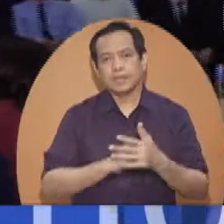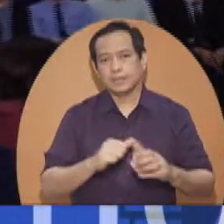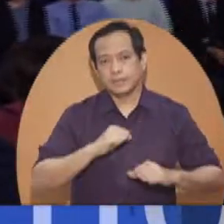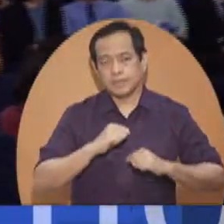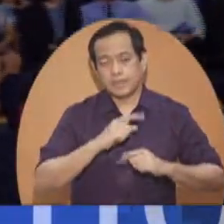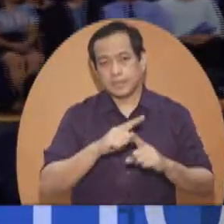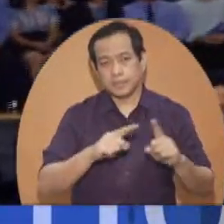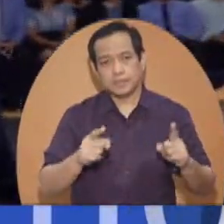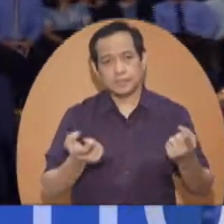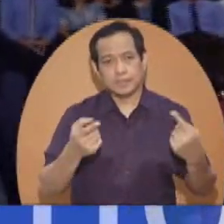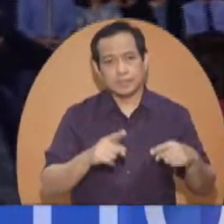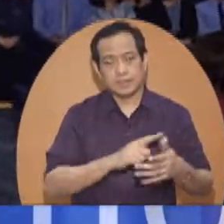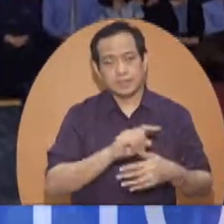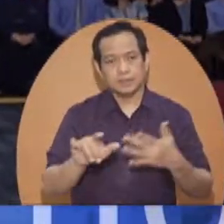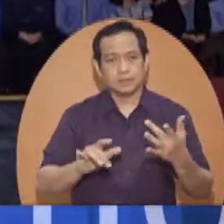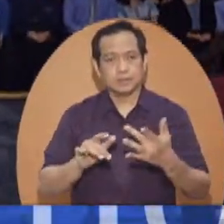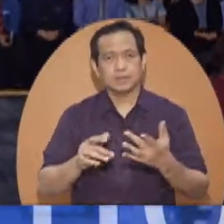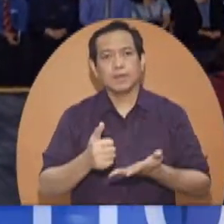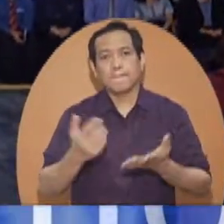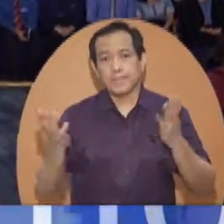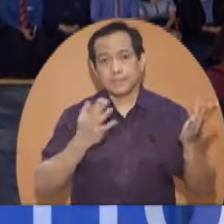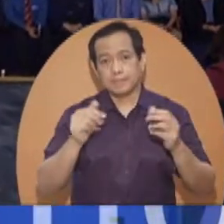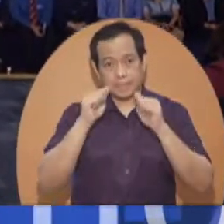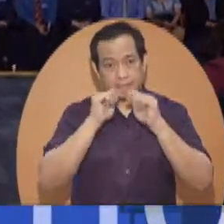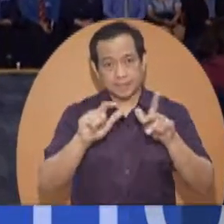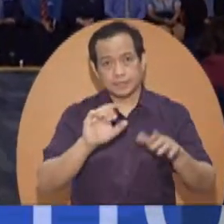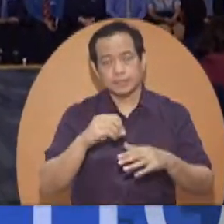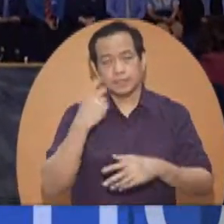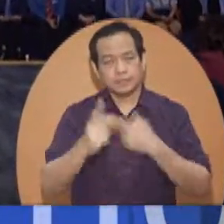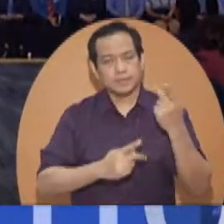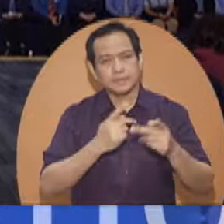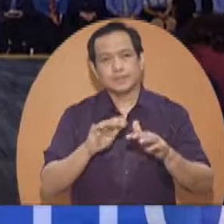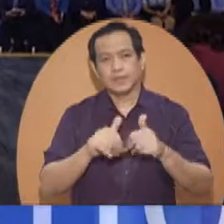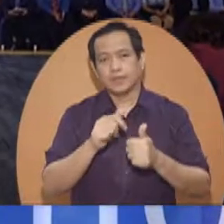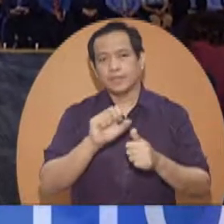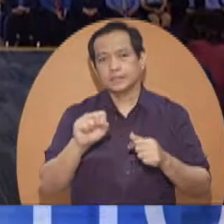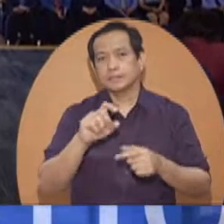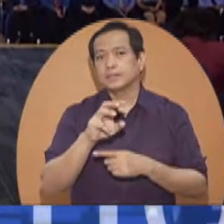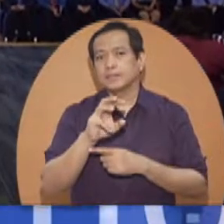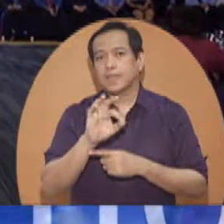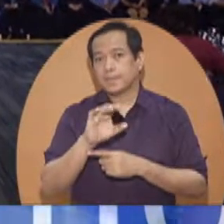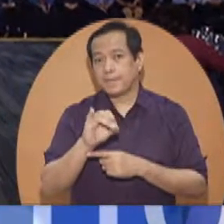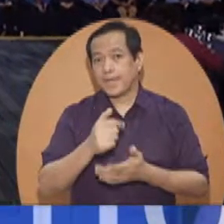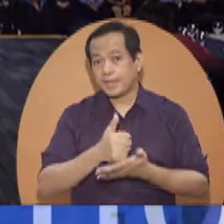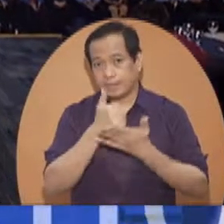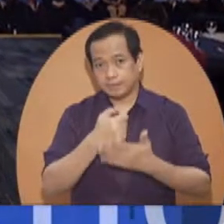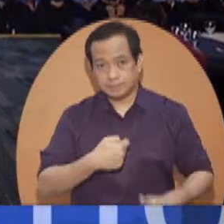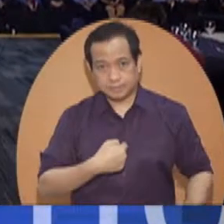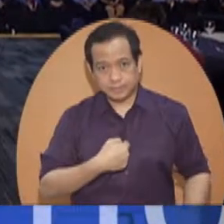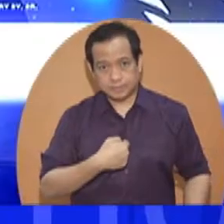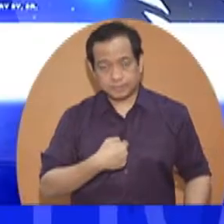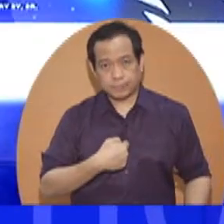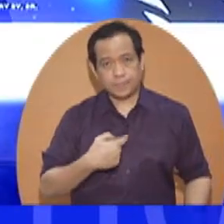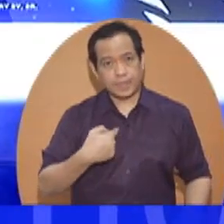but to serve and to be a blessing to others. That's how SMFI helped